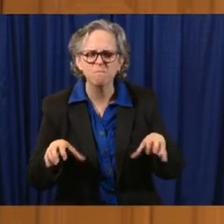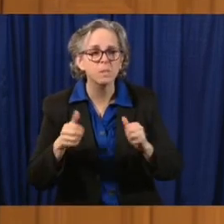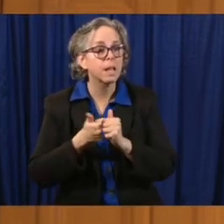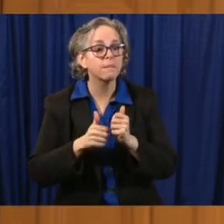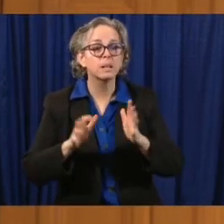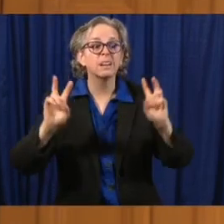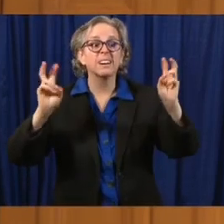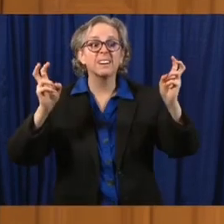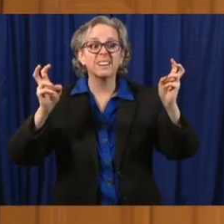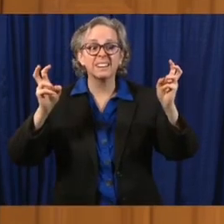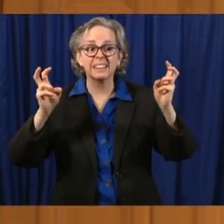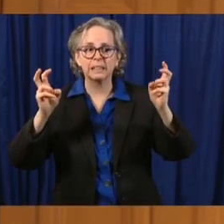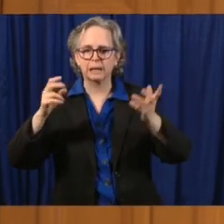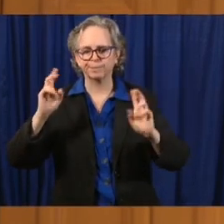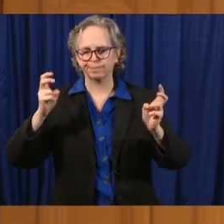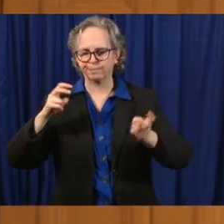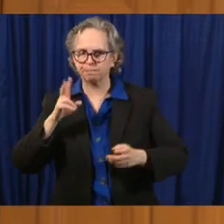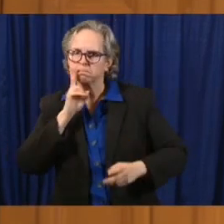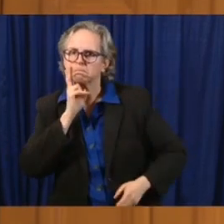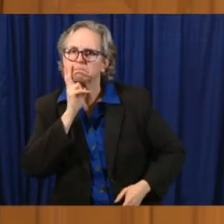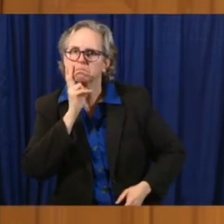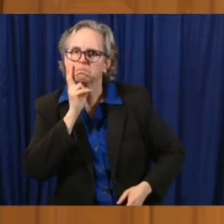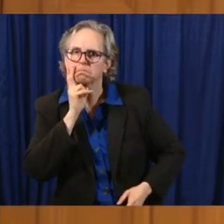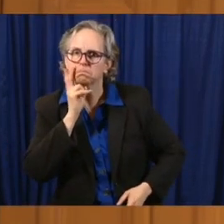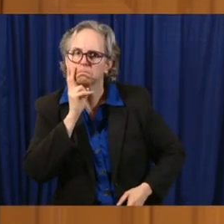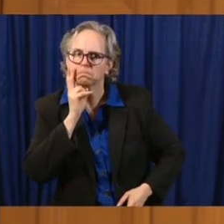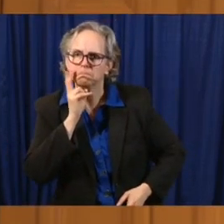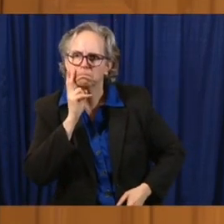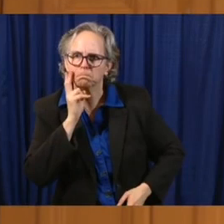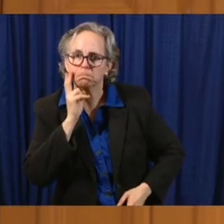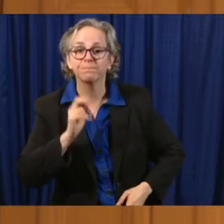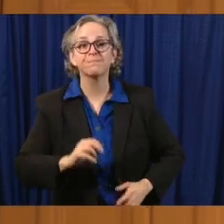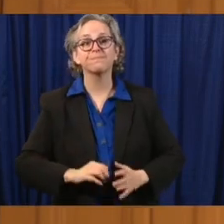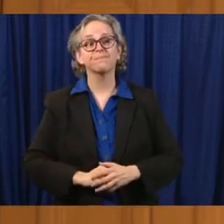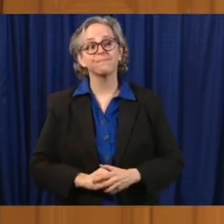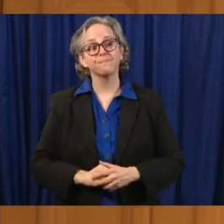population is not immune. But we have the ability now through the work with